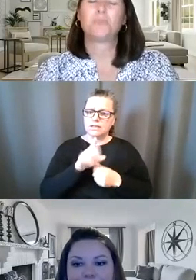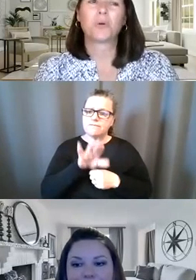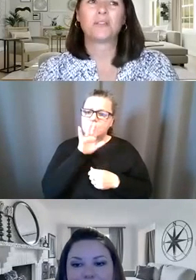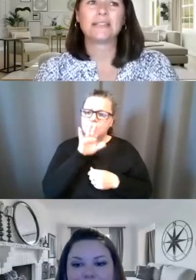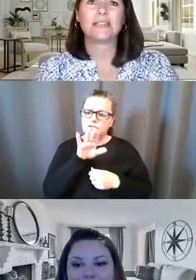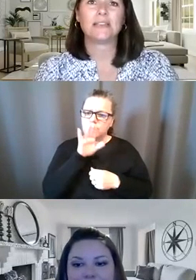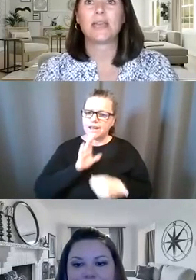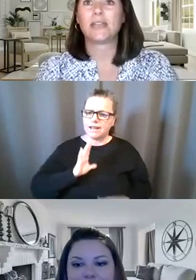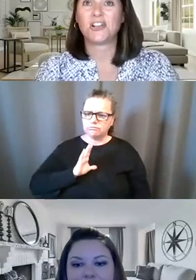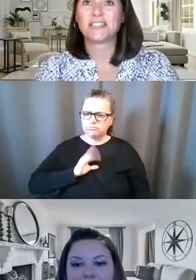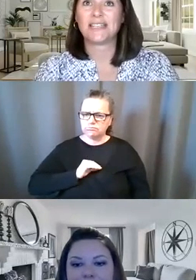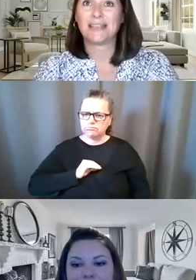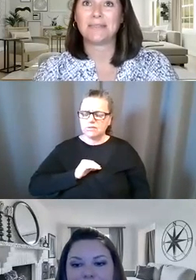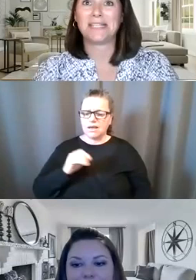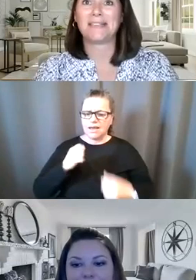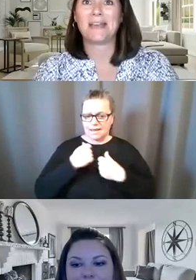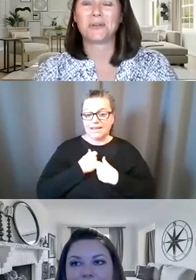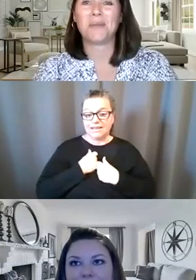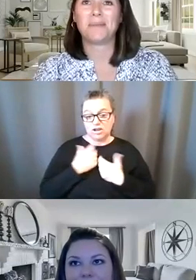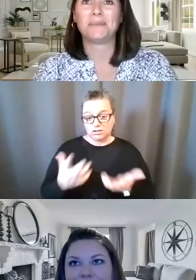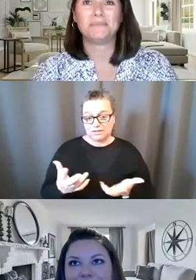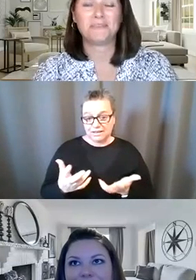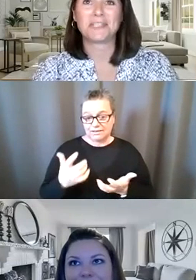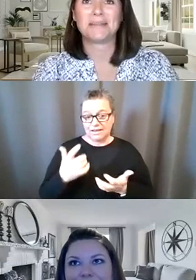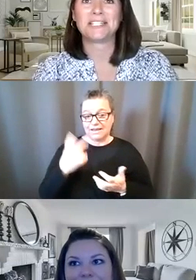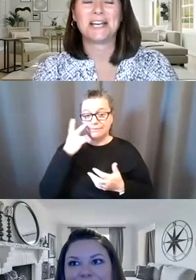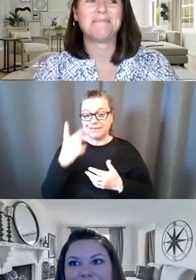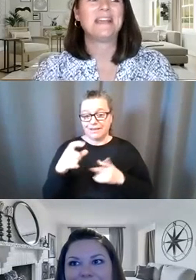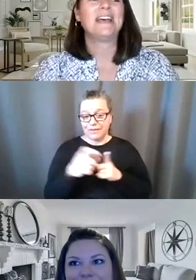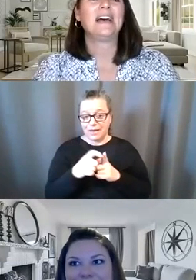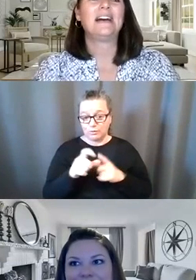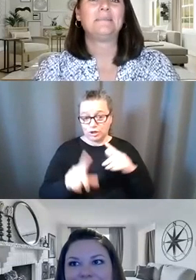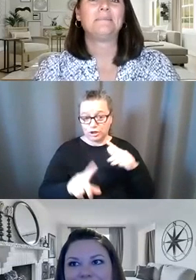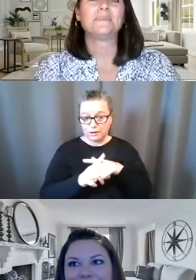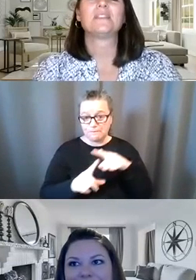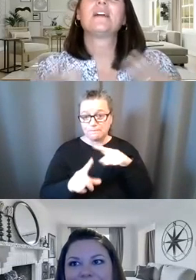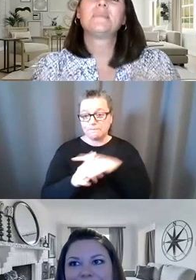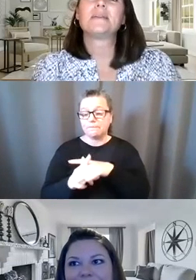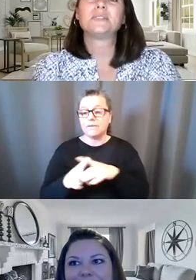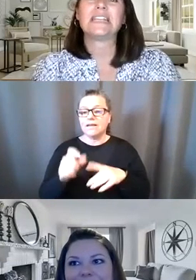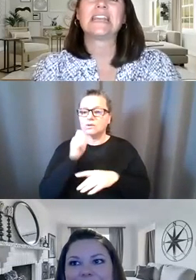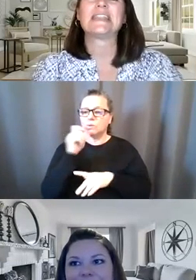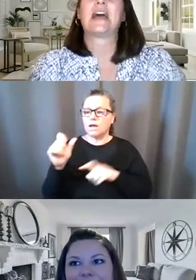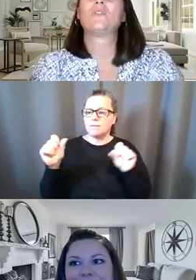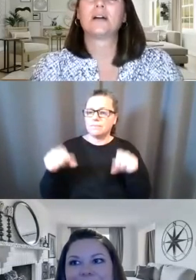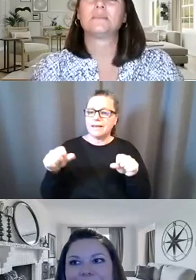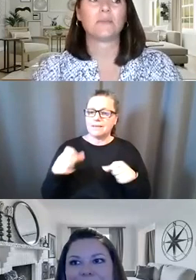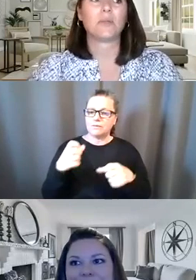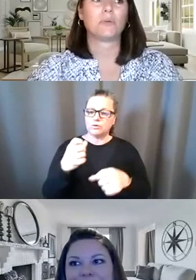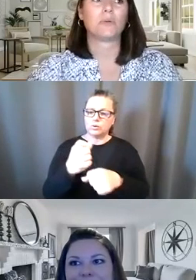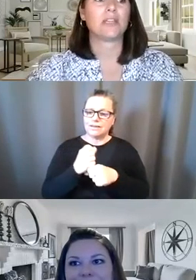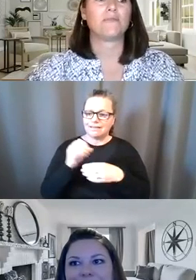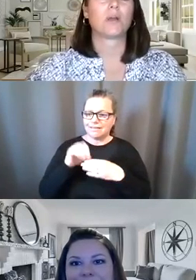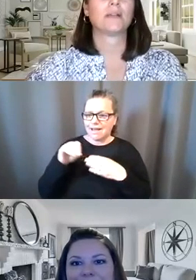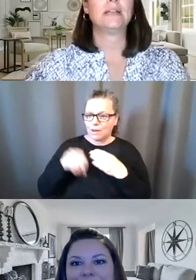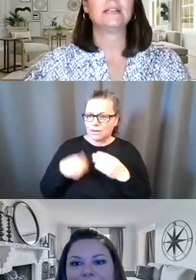and demoralizing and exhausting. I keep seeing that word pop up from time to time, to not be able to get the outcomes that we